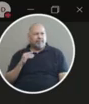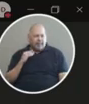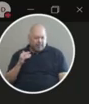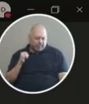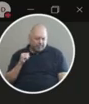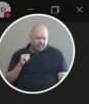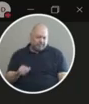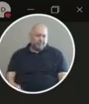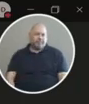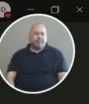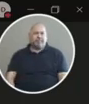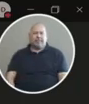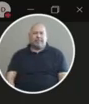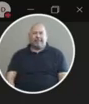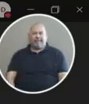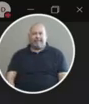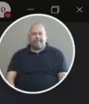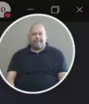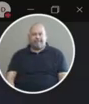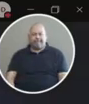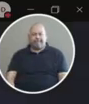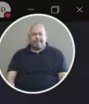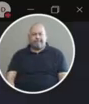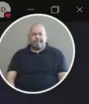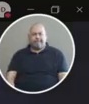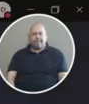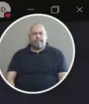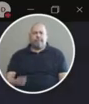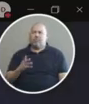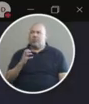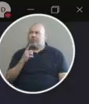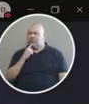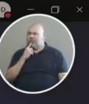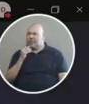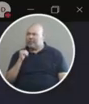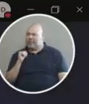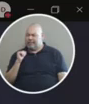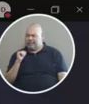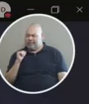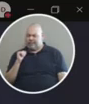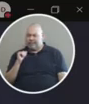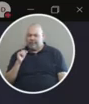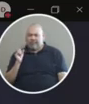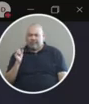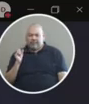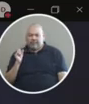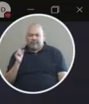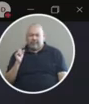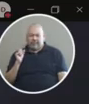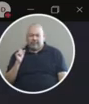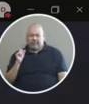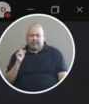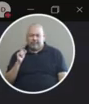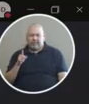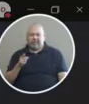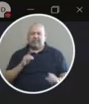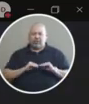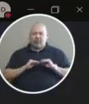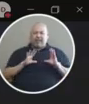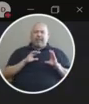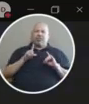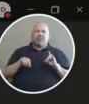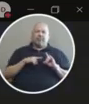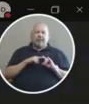you. Okay, Representative Schwartzfein, did you wish to speak again? Yes, sir. Just clarification